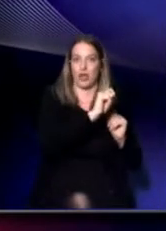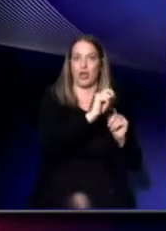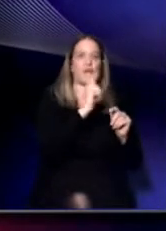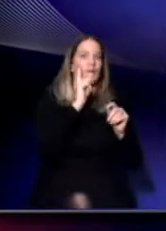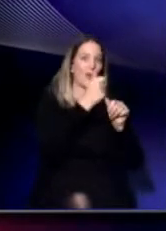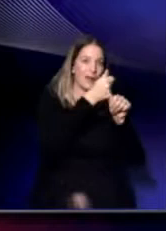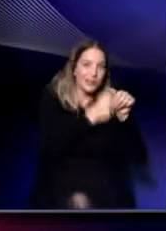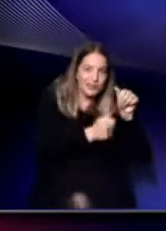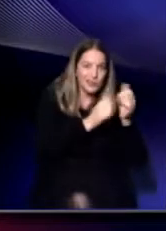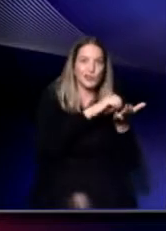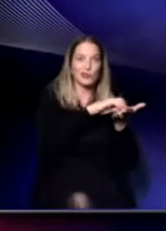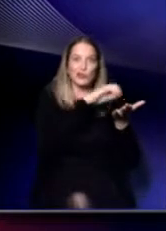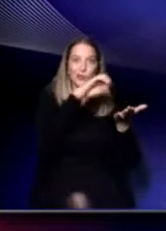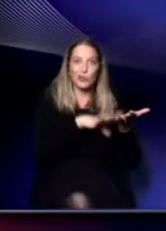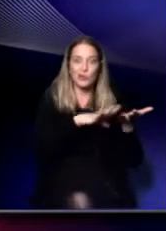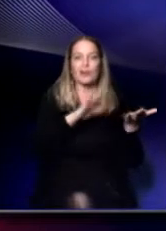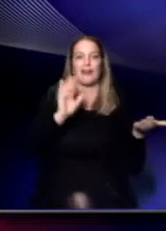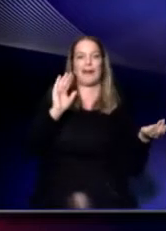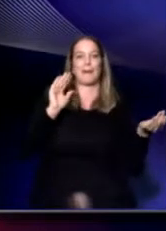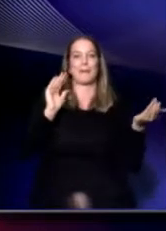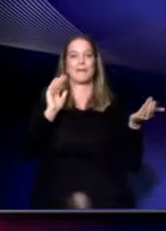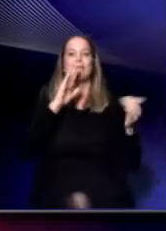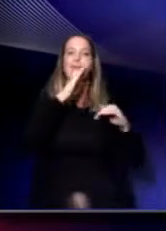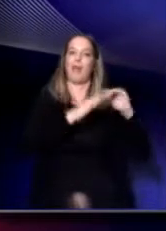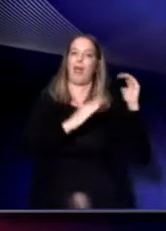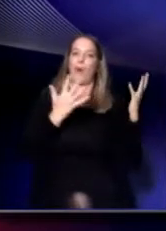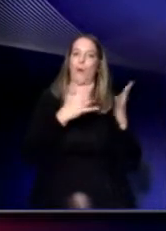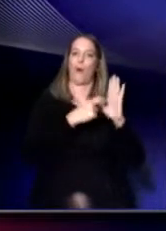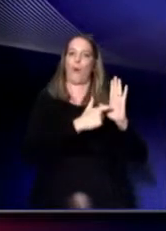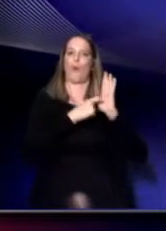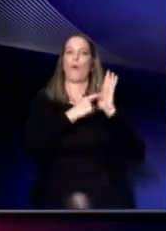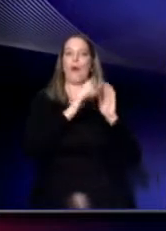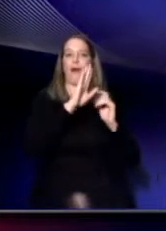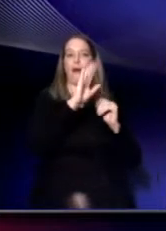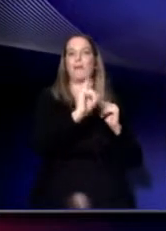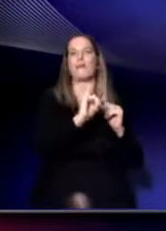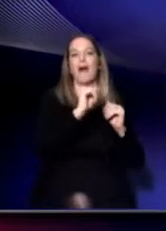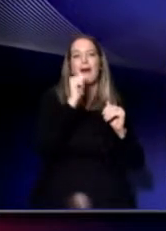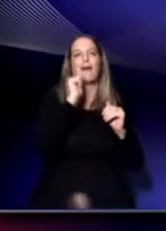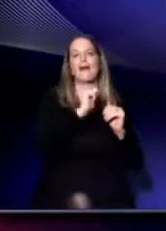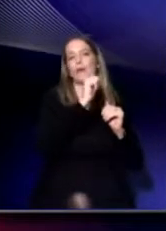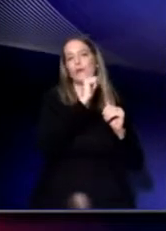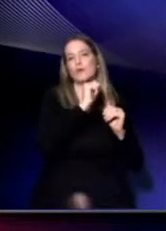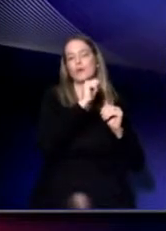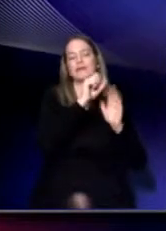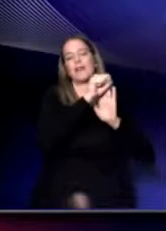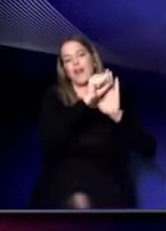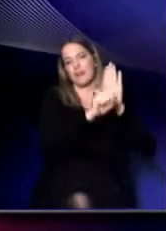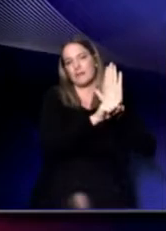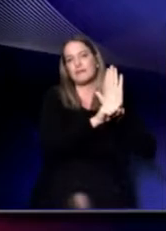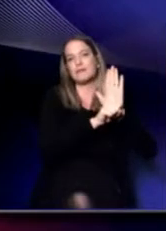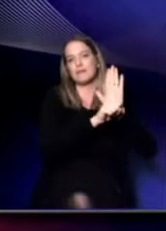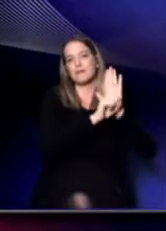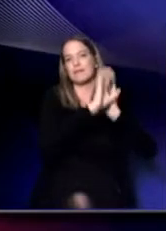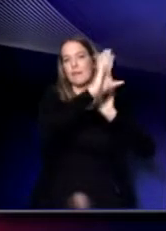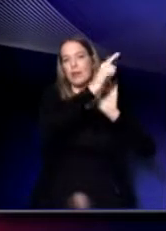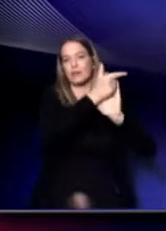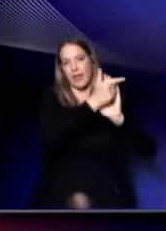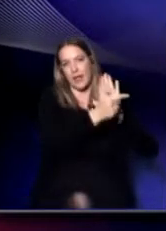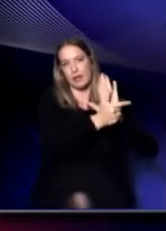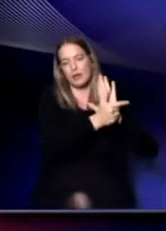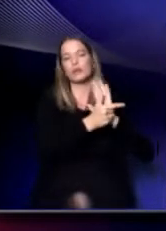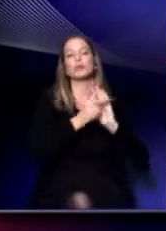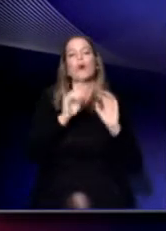per student than was required by the state of Arizona. So clearly that's